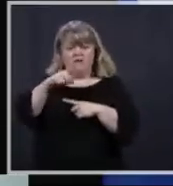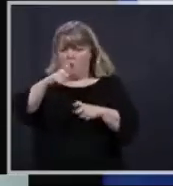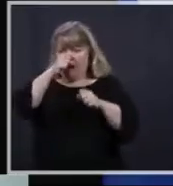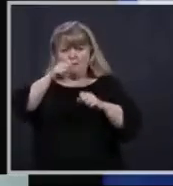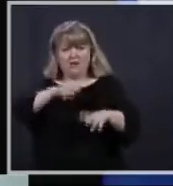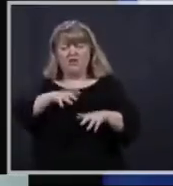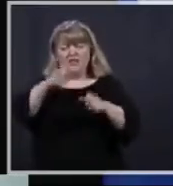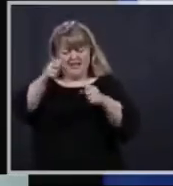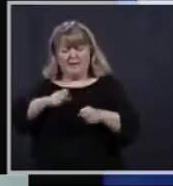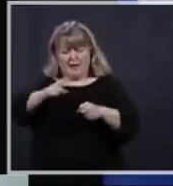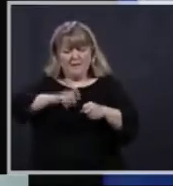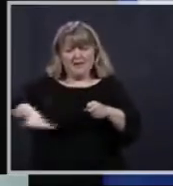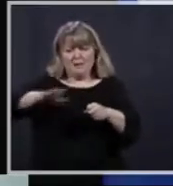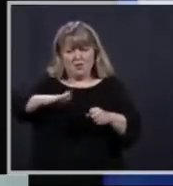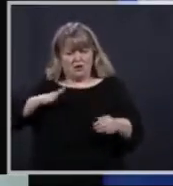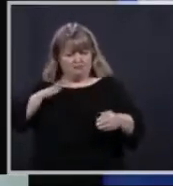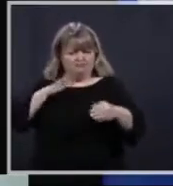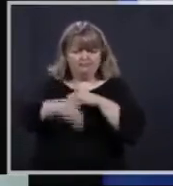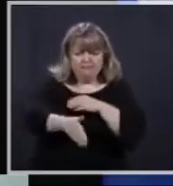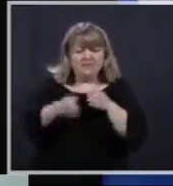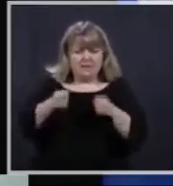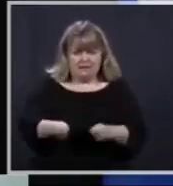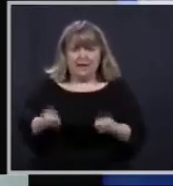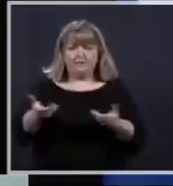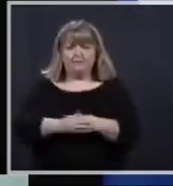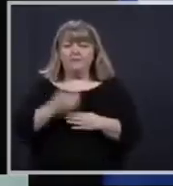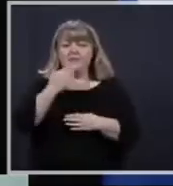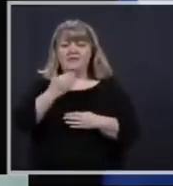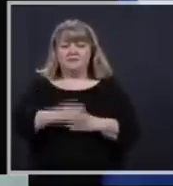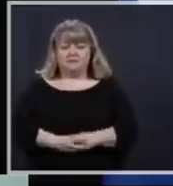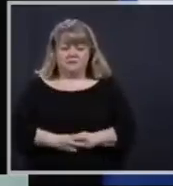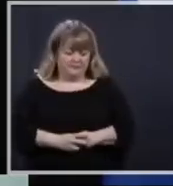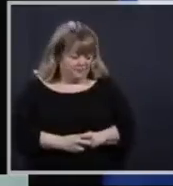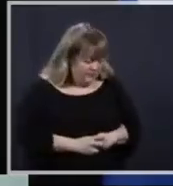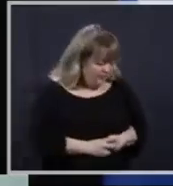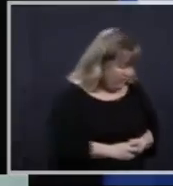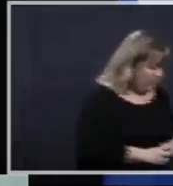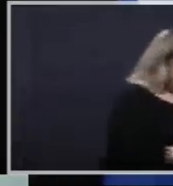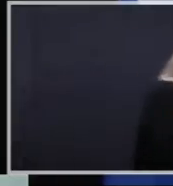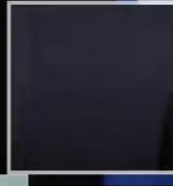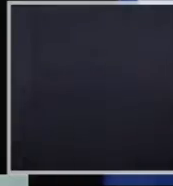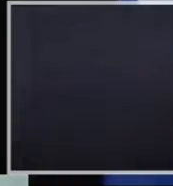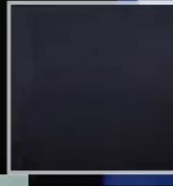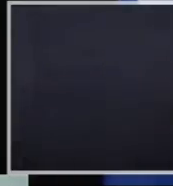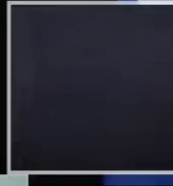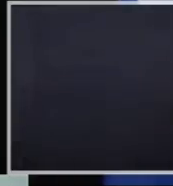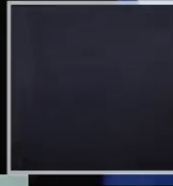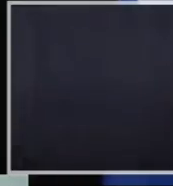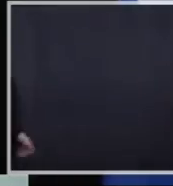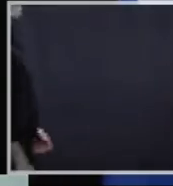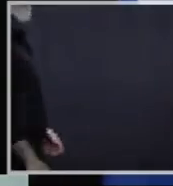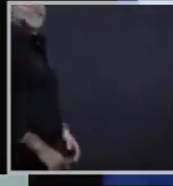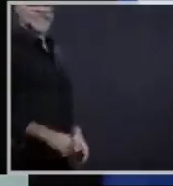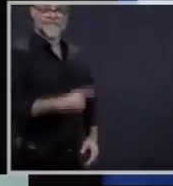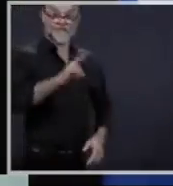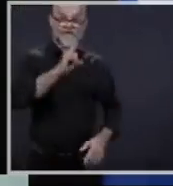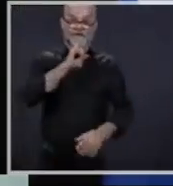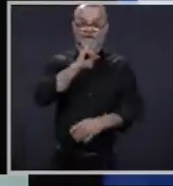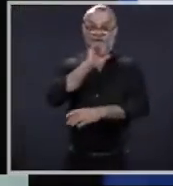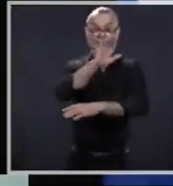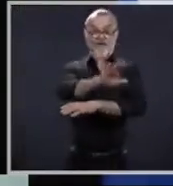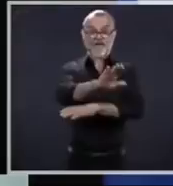door on the outside. Public health authorities also gave us the green light